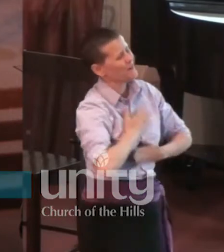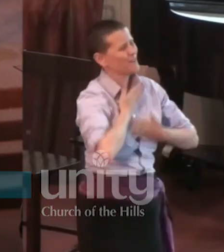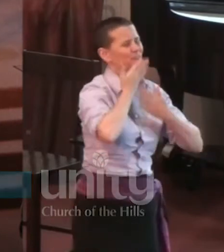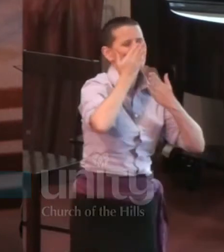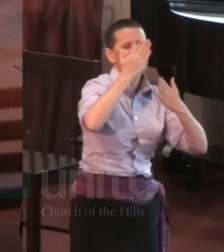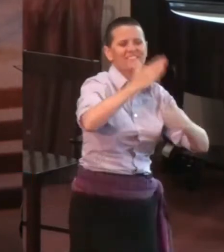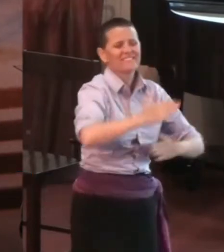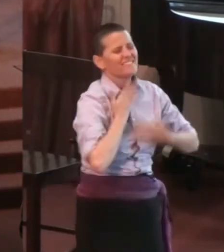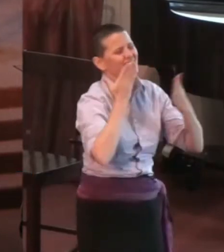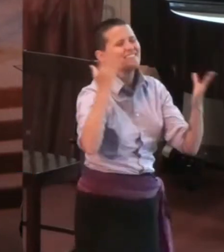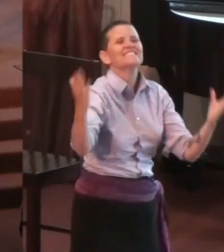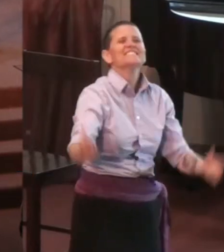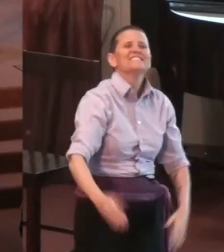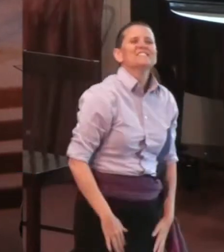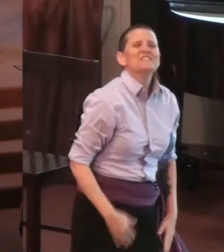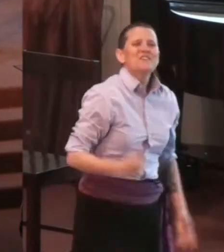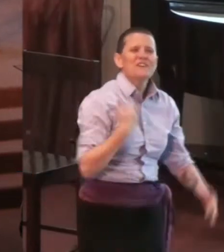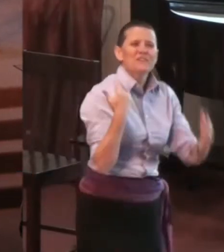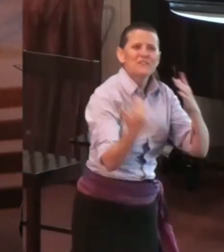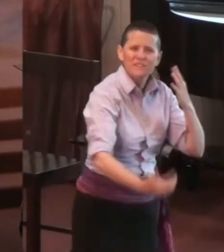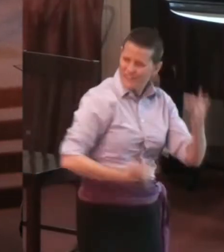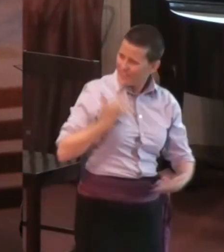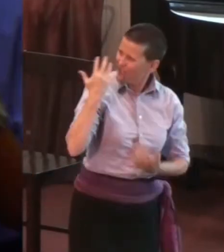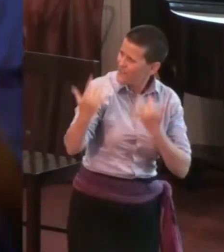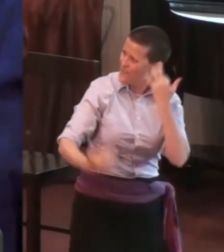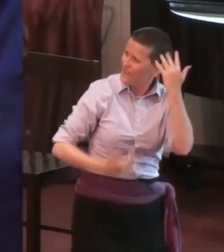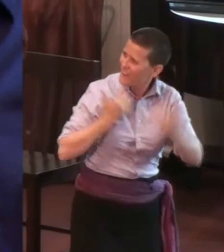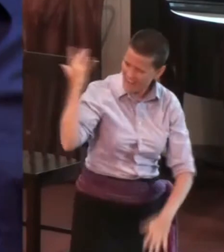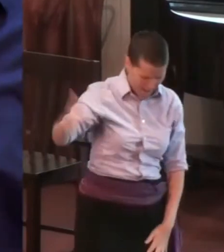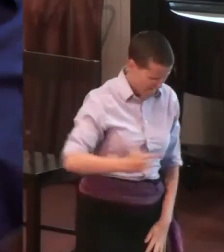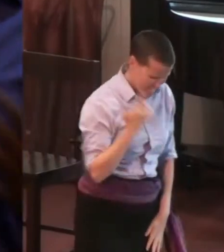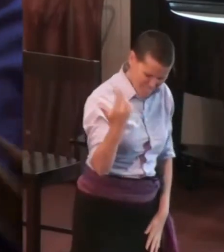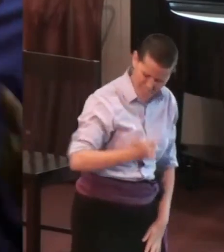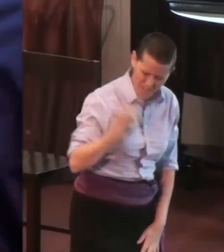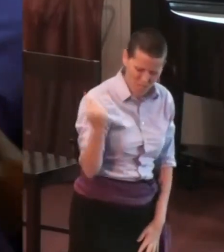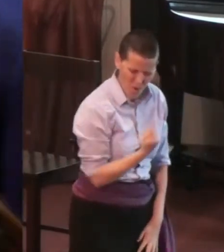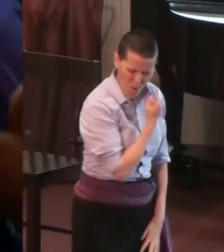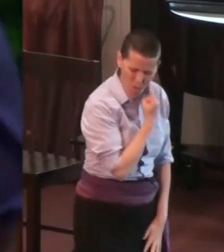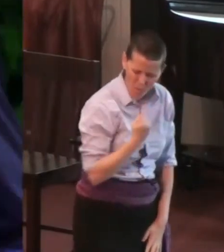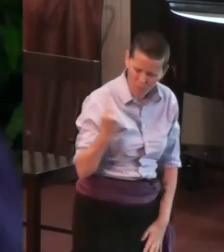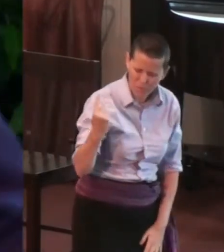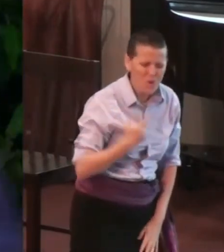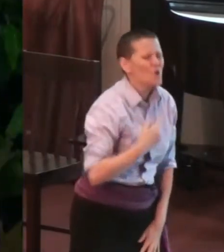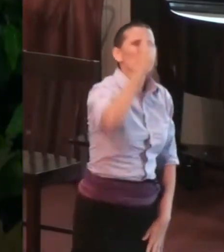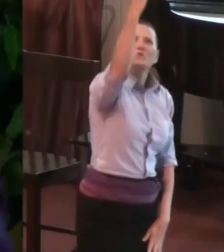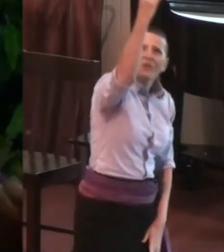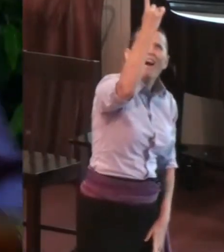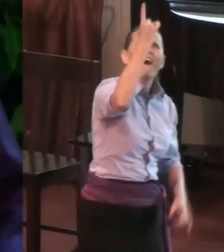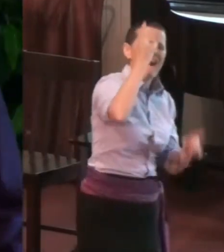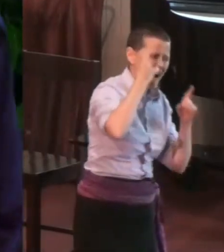my joy. See, when the days and I feel alone, you comfort me,